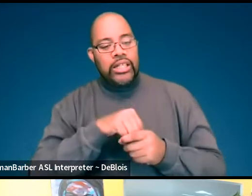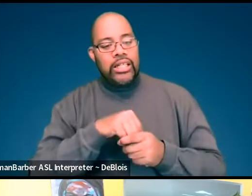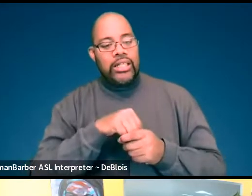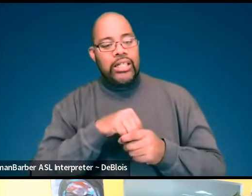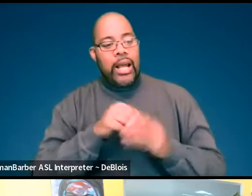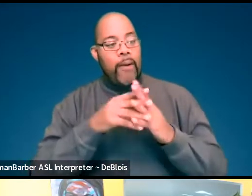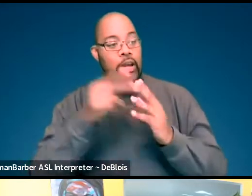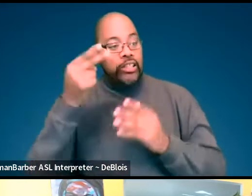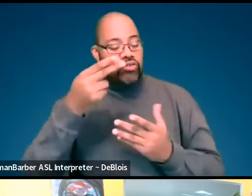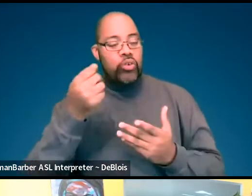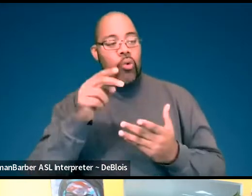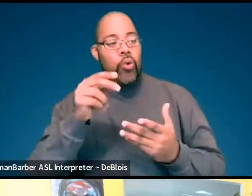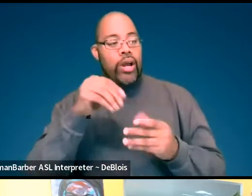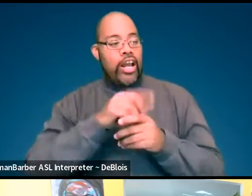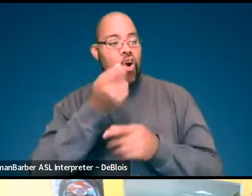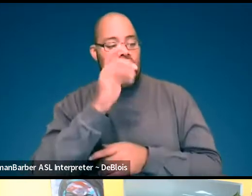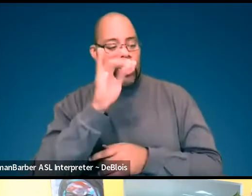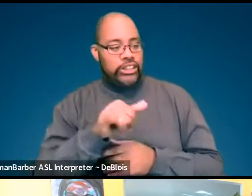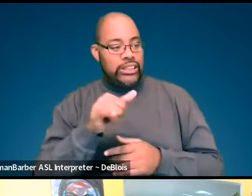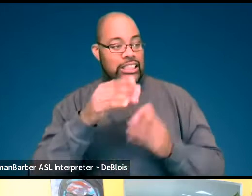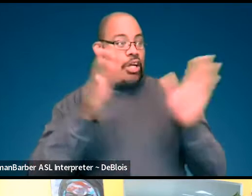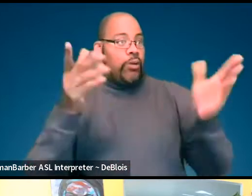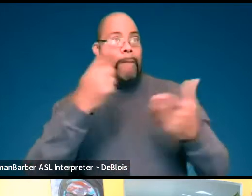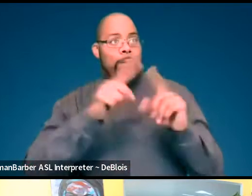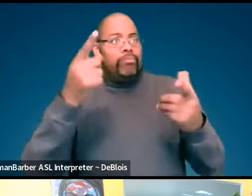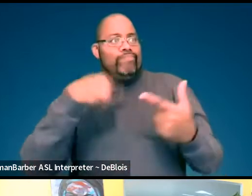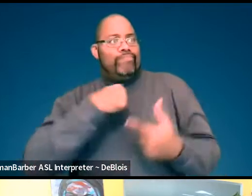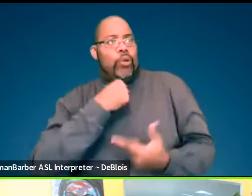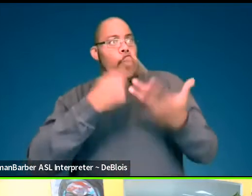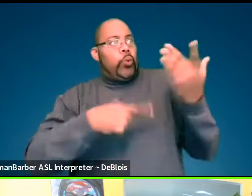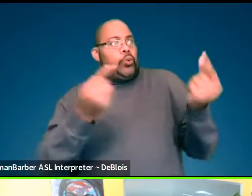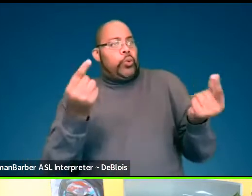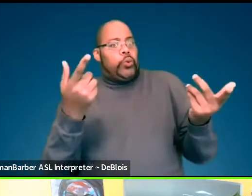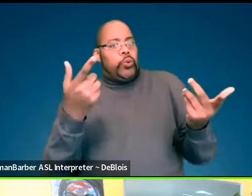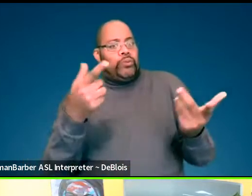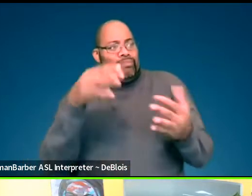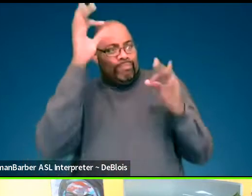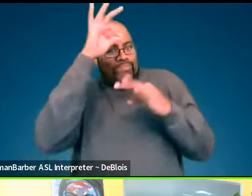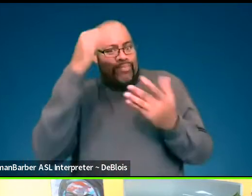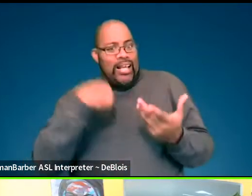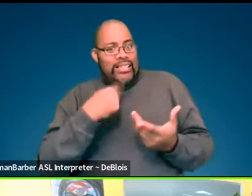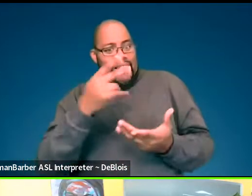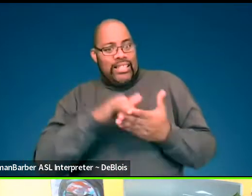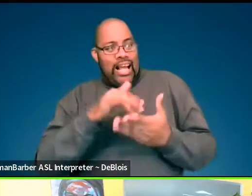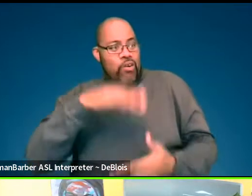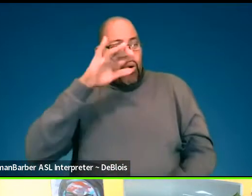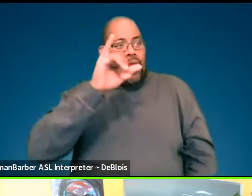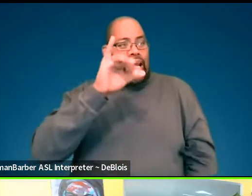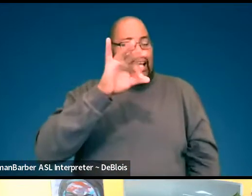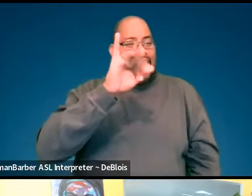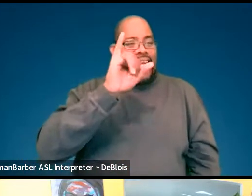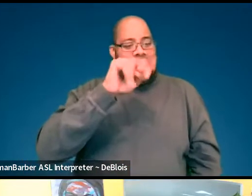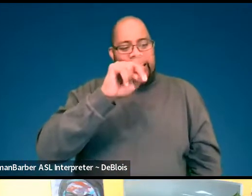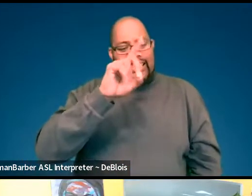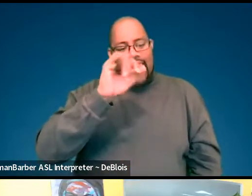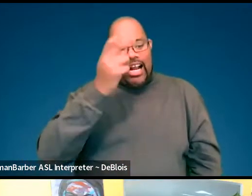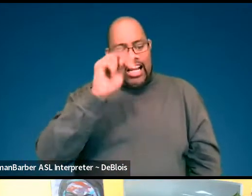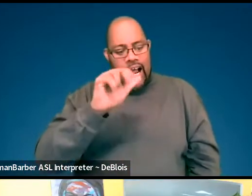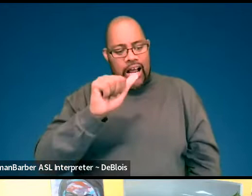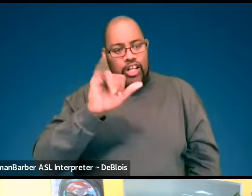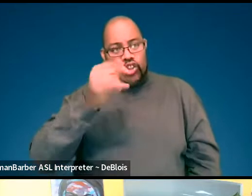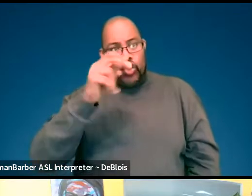just archaeology in general, but doesn't know what to do? Like growing up, I would see Indiana Jones and I'd be like, that's cool. How do I get